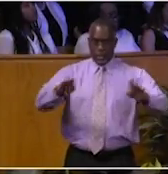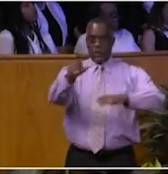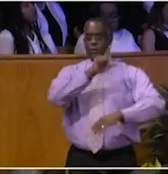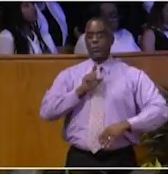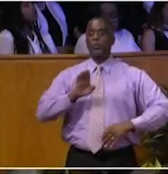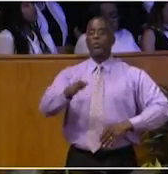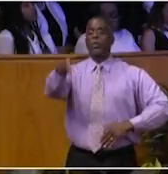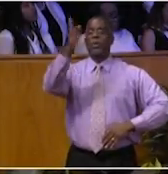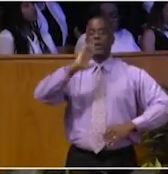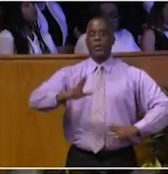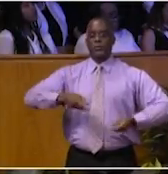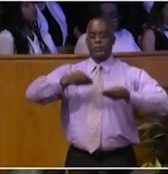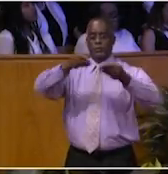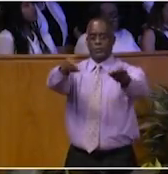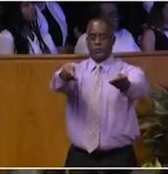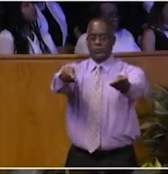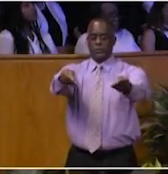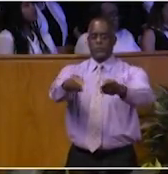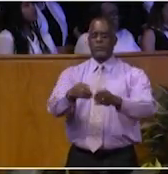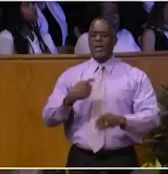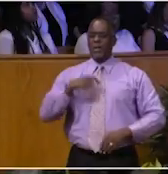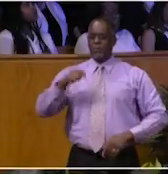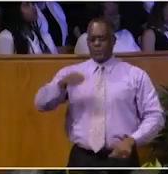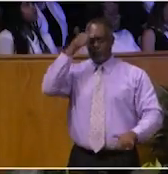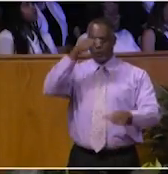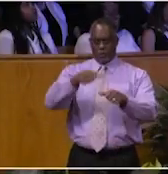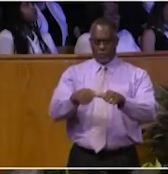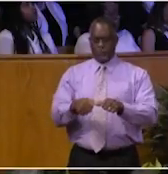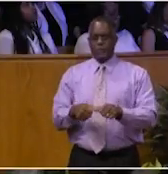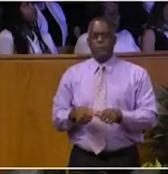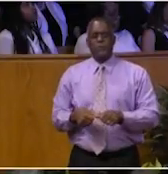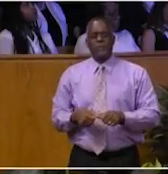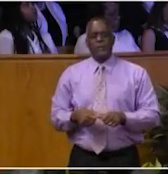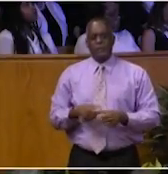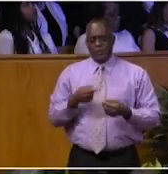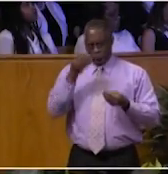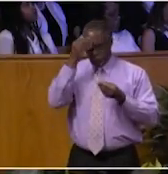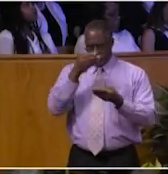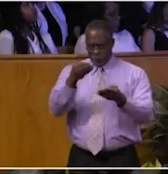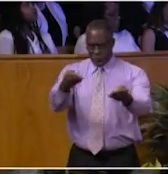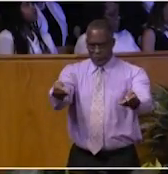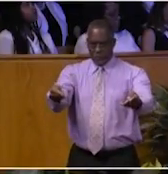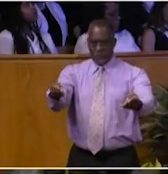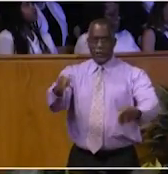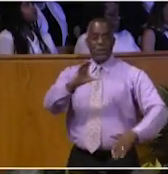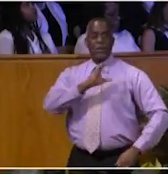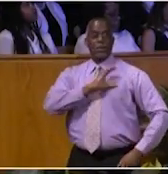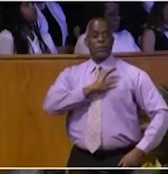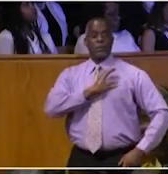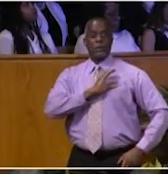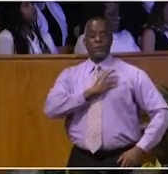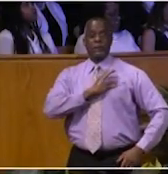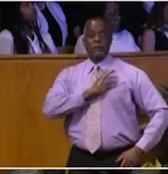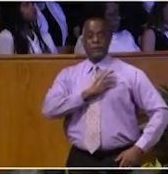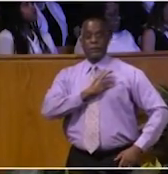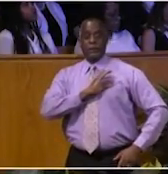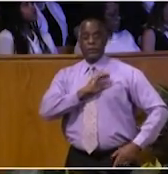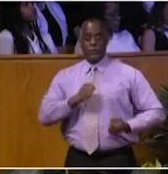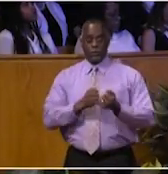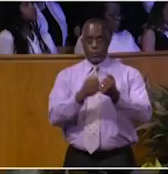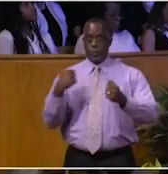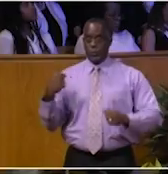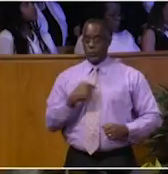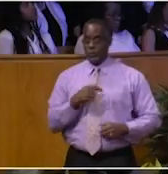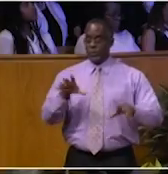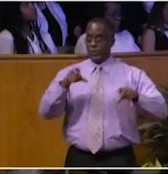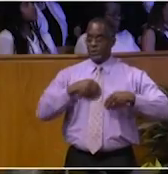I would be remiss this morning if I did not mention the stellar police escort that we receive by black